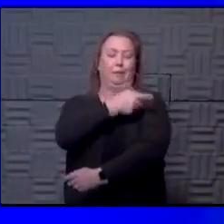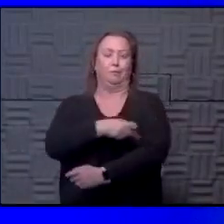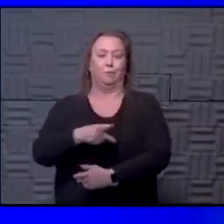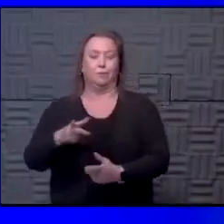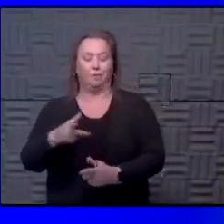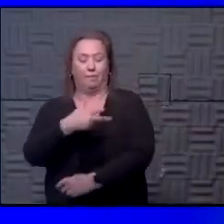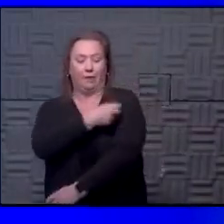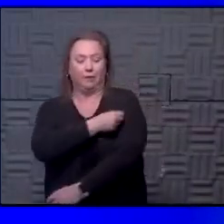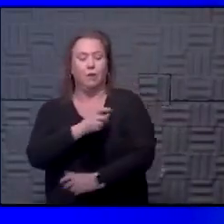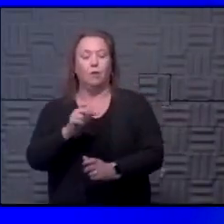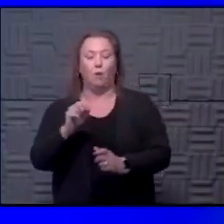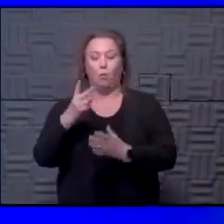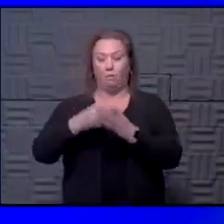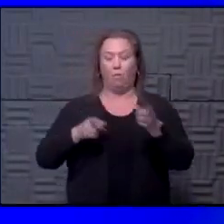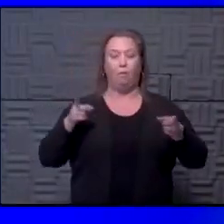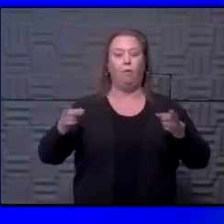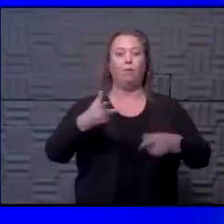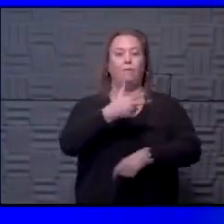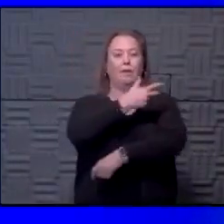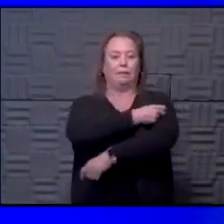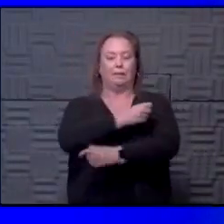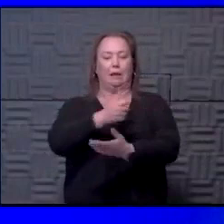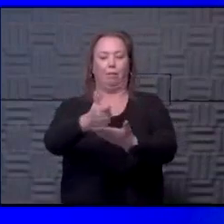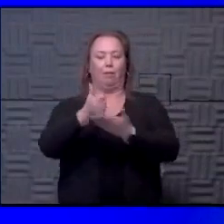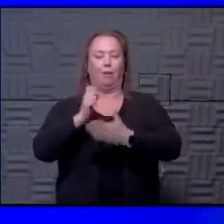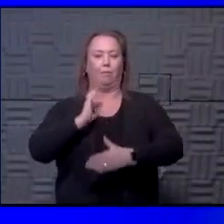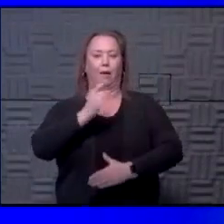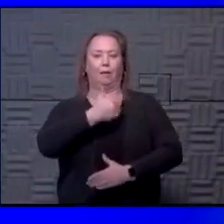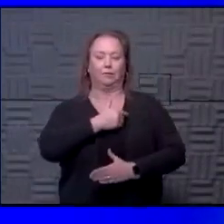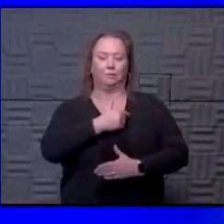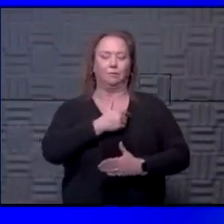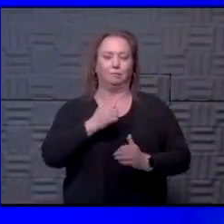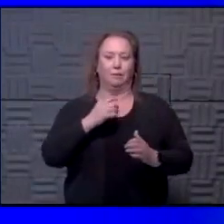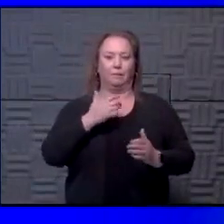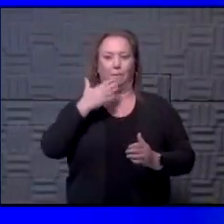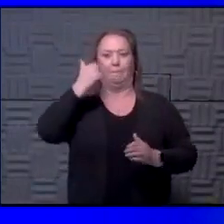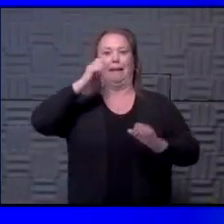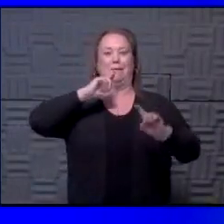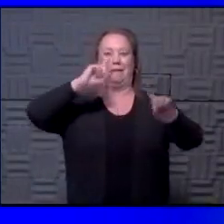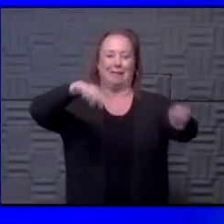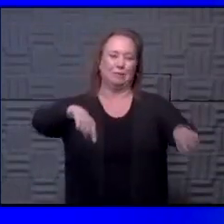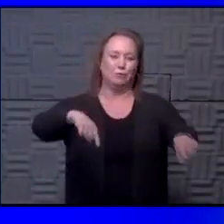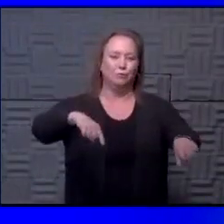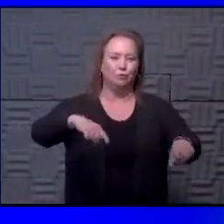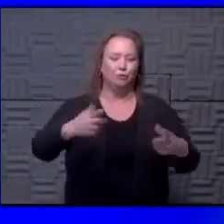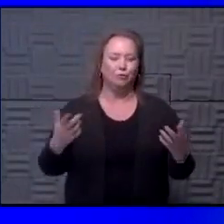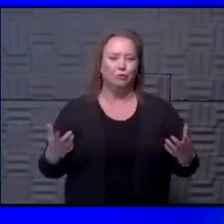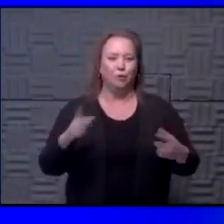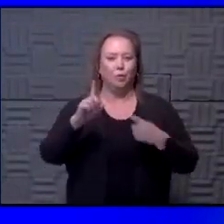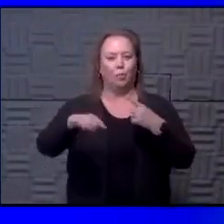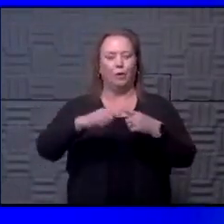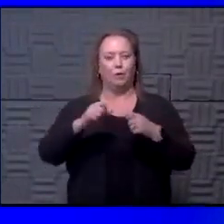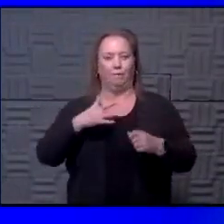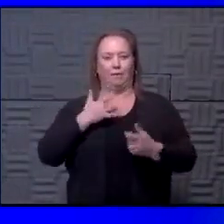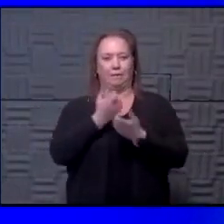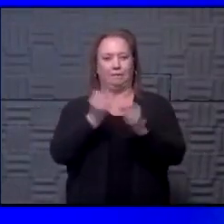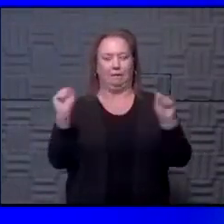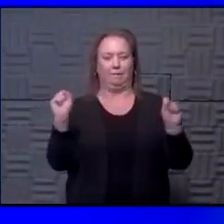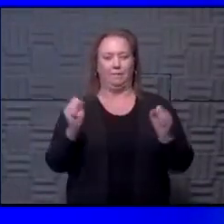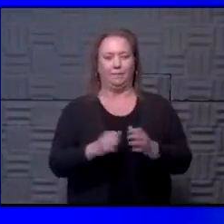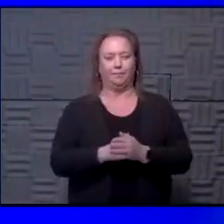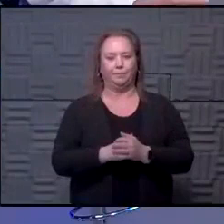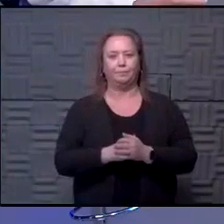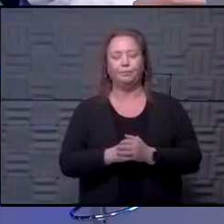not, or when both parties are vaccinated. That will help us guide to have a better answer about when you can feel safe about doing